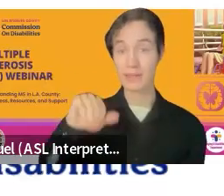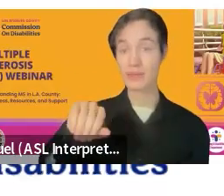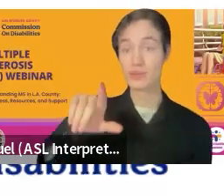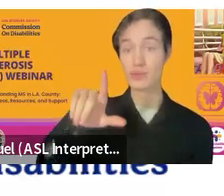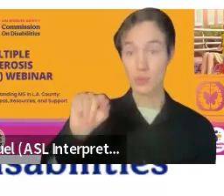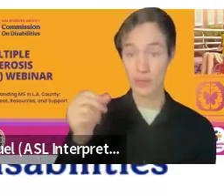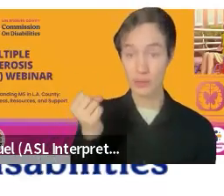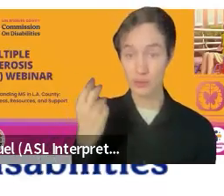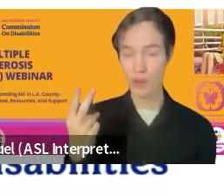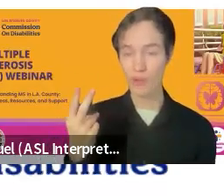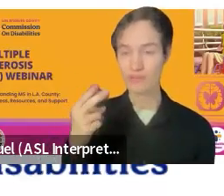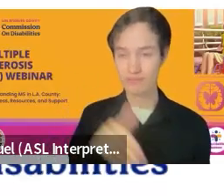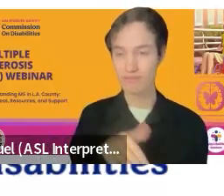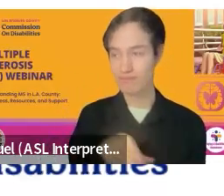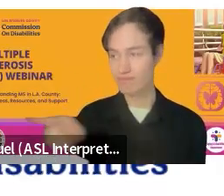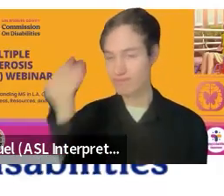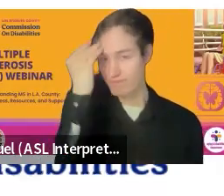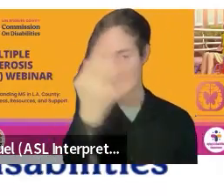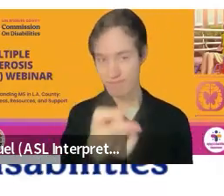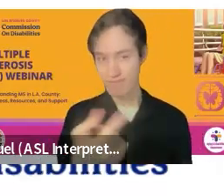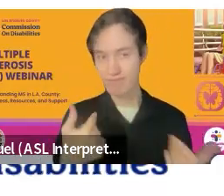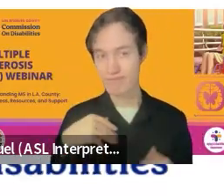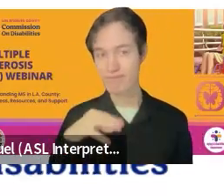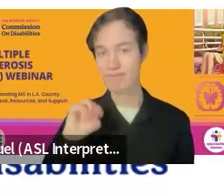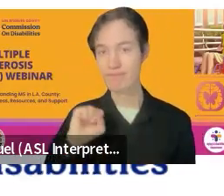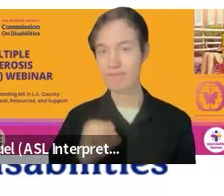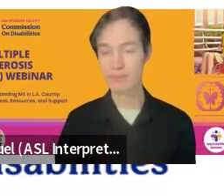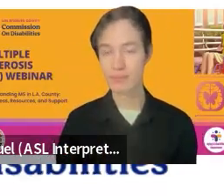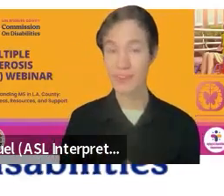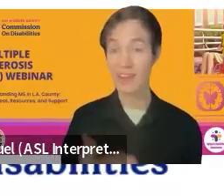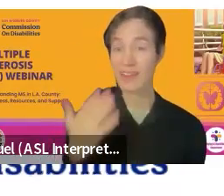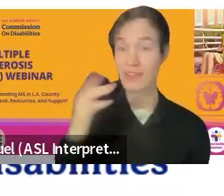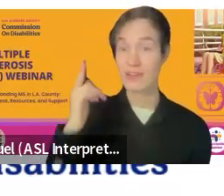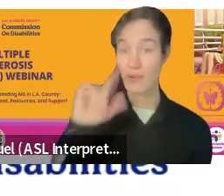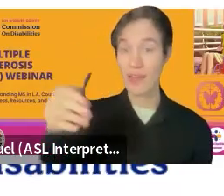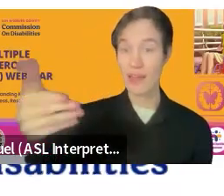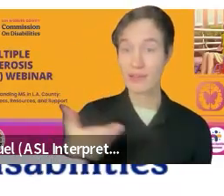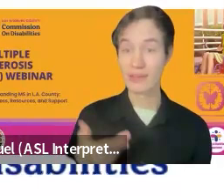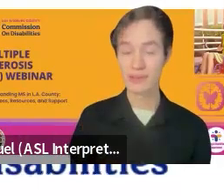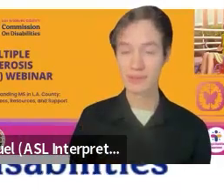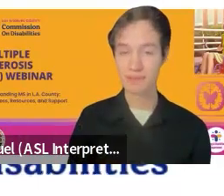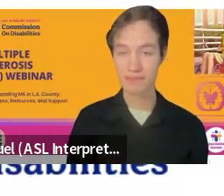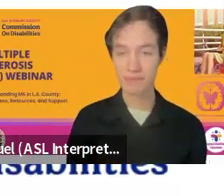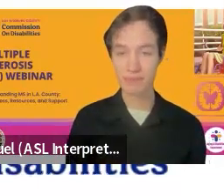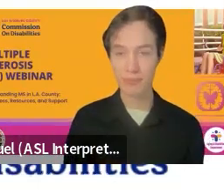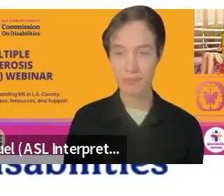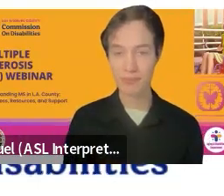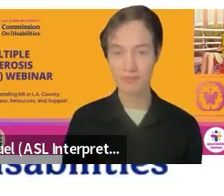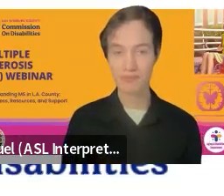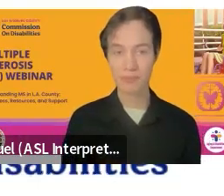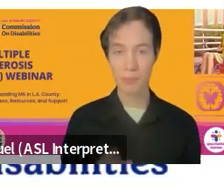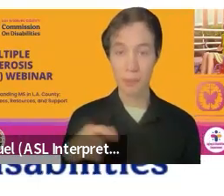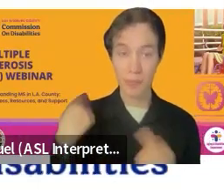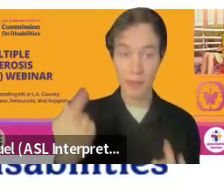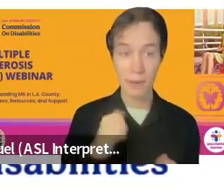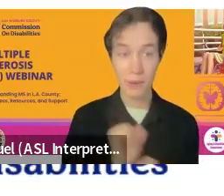MS. Shannon? Thank you for that introduction. It's been a pleasure to be able to work with Kate and